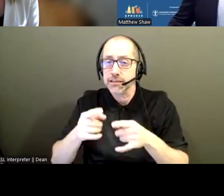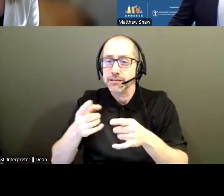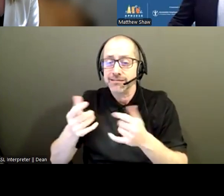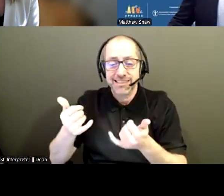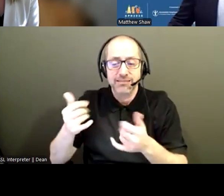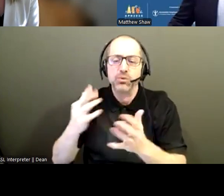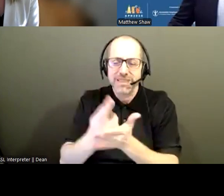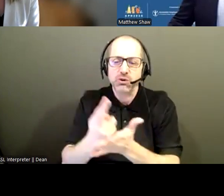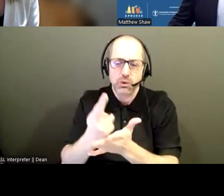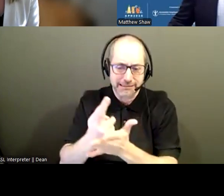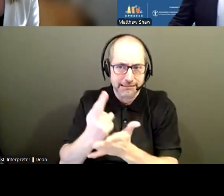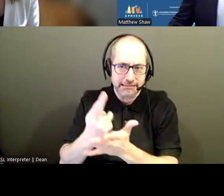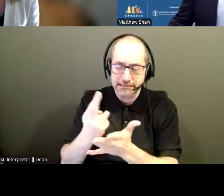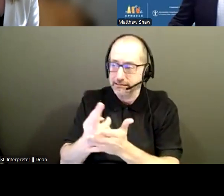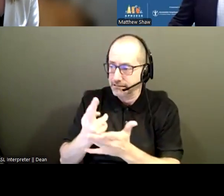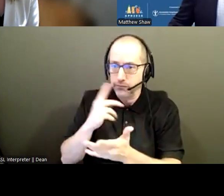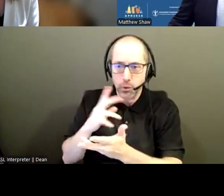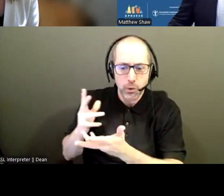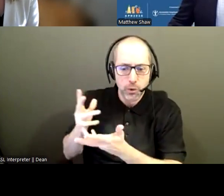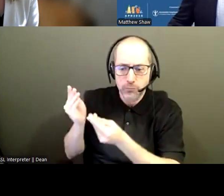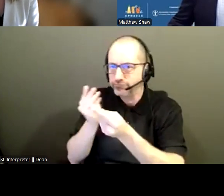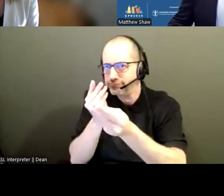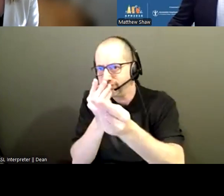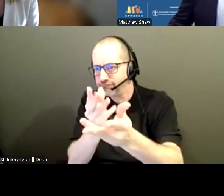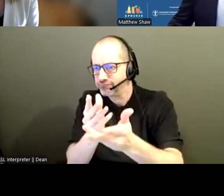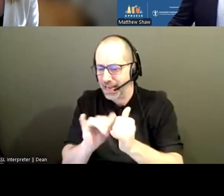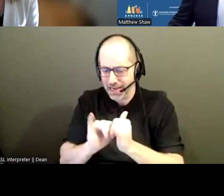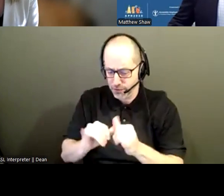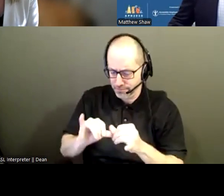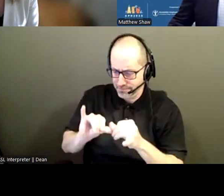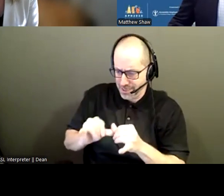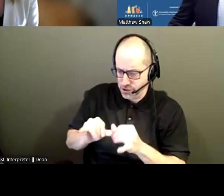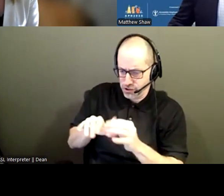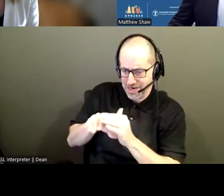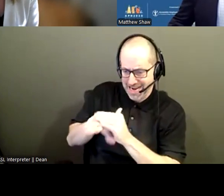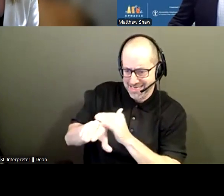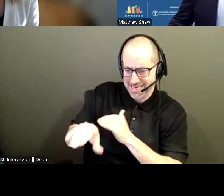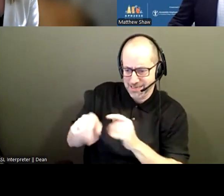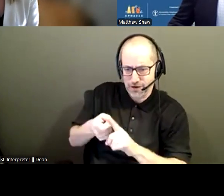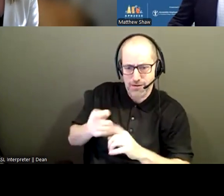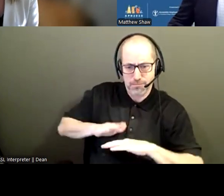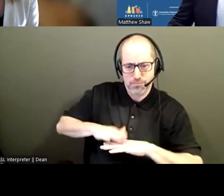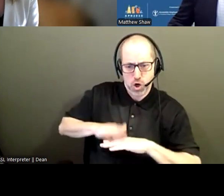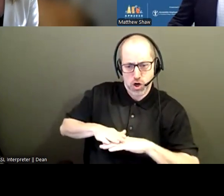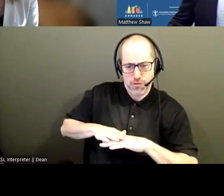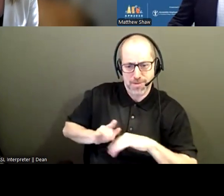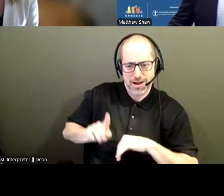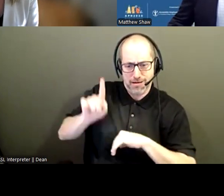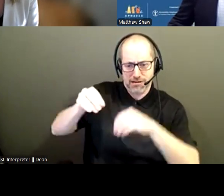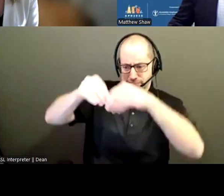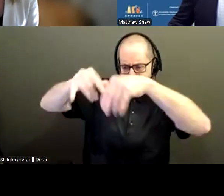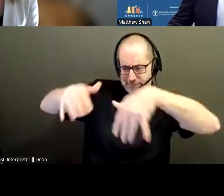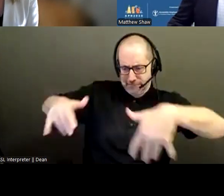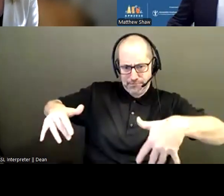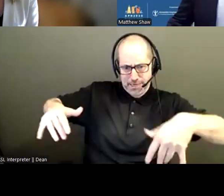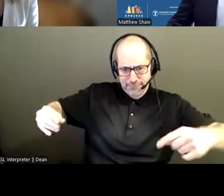resources for maybe measuring accessibility from the bottom up? Maybe starting points in terms of what people